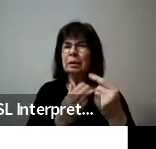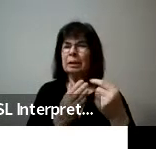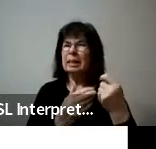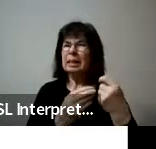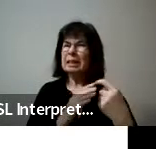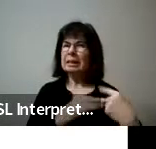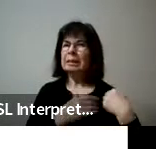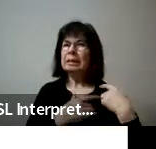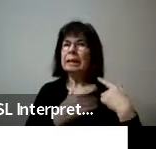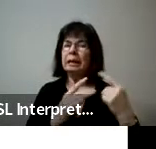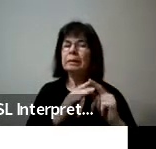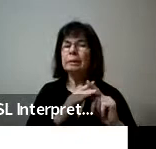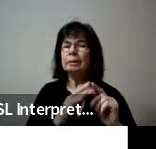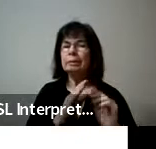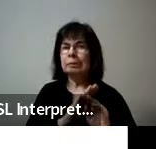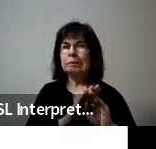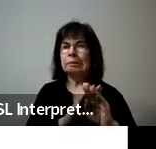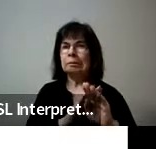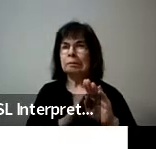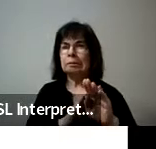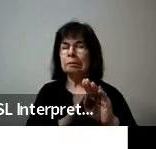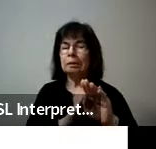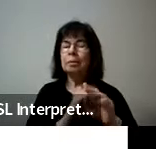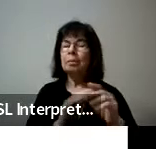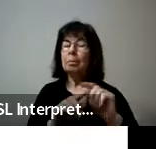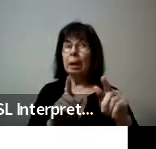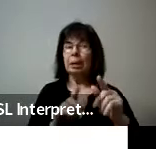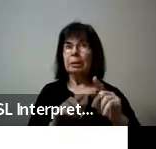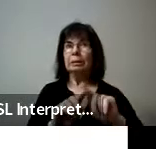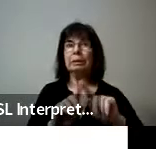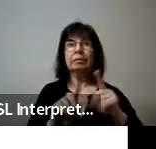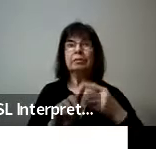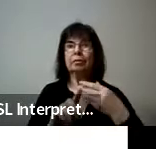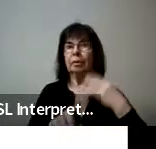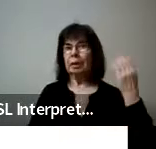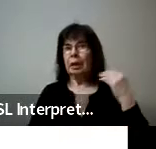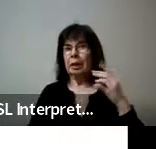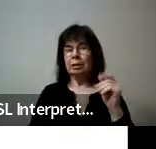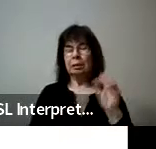but certainly not where we were back in December.